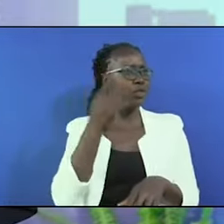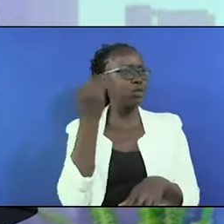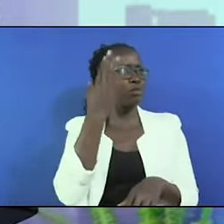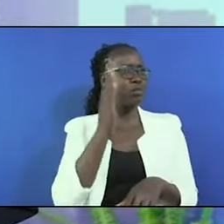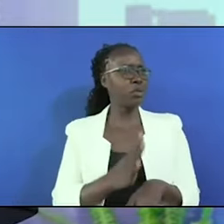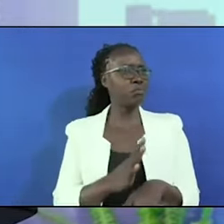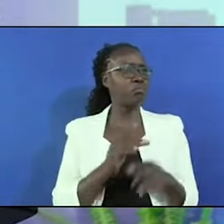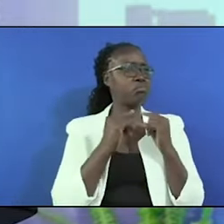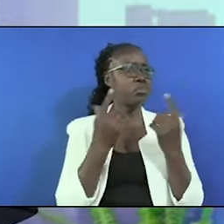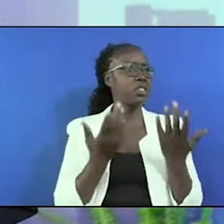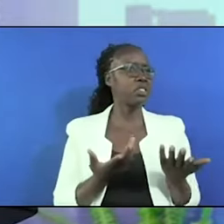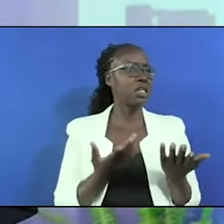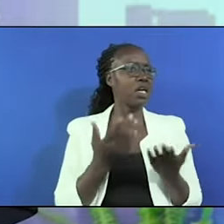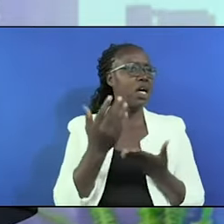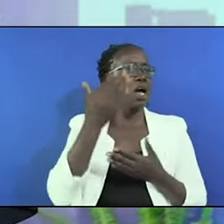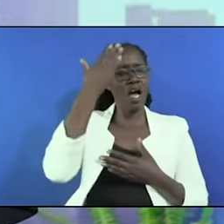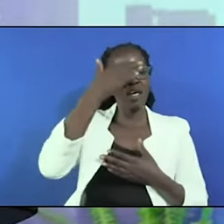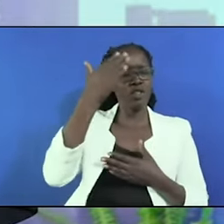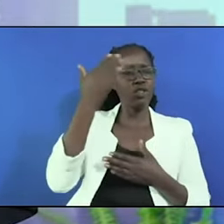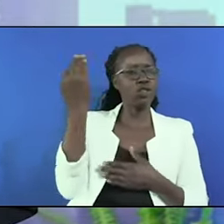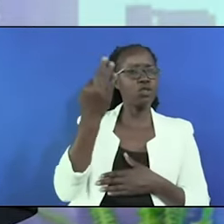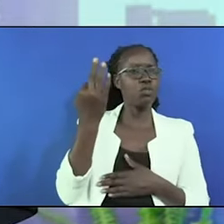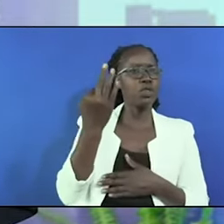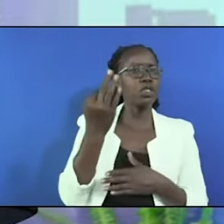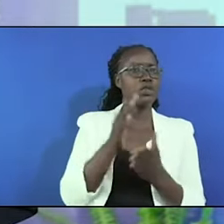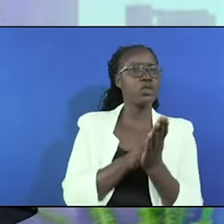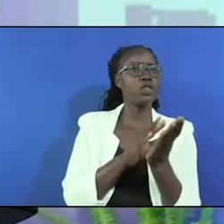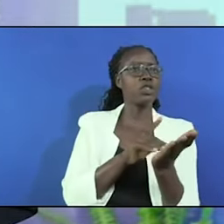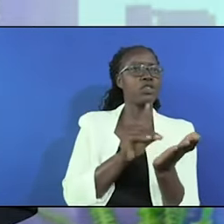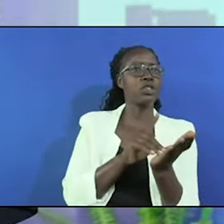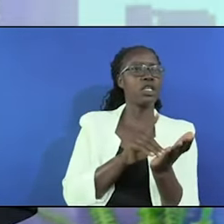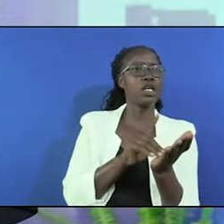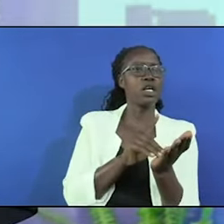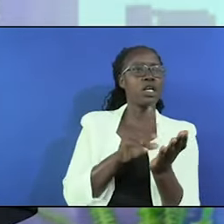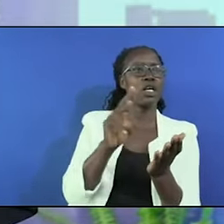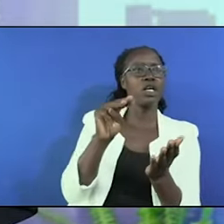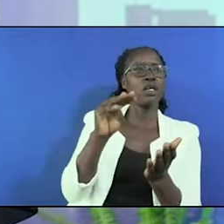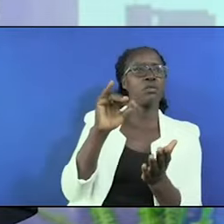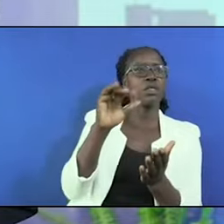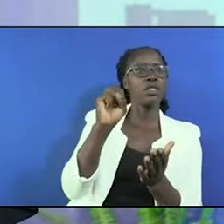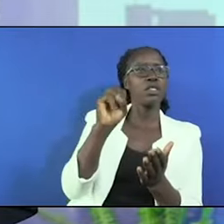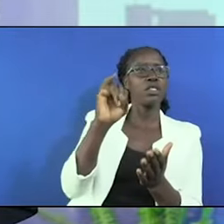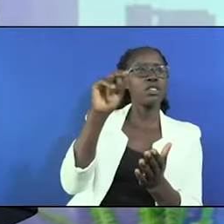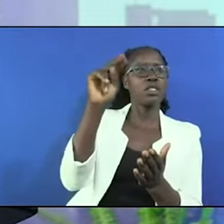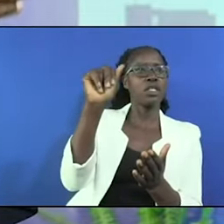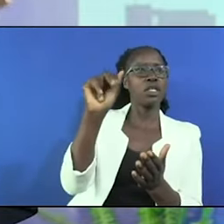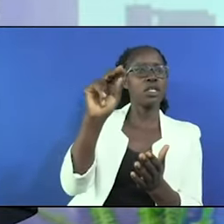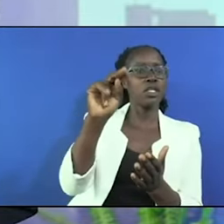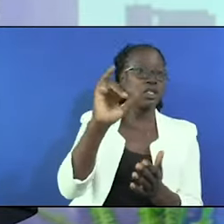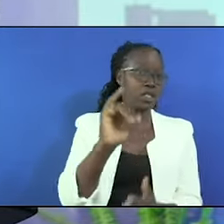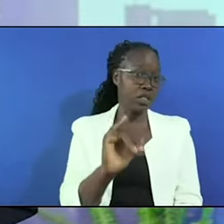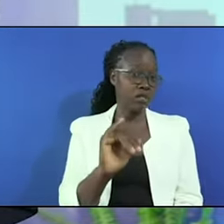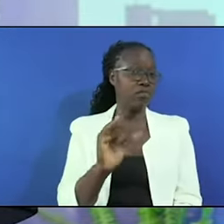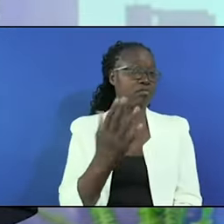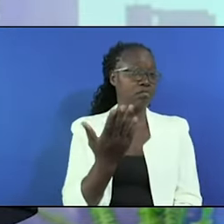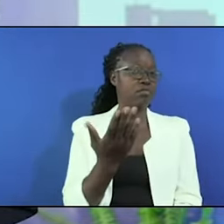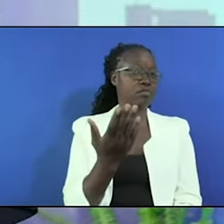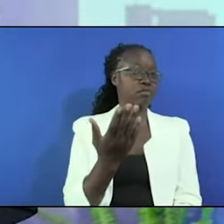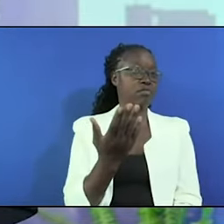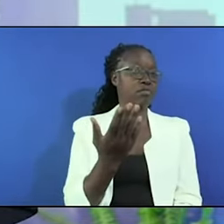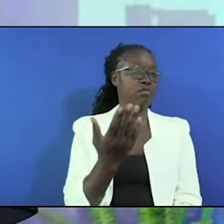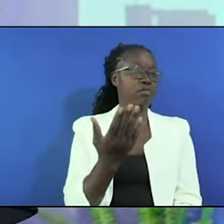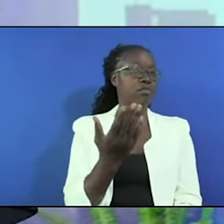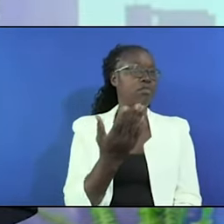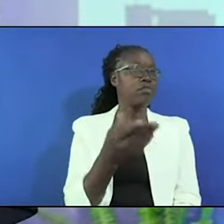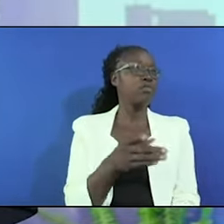preacher. And many times you would preach with Dr. Misiani those days. Half sermons. Yeah? Dr.